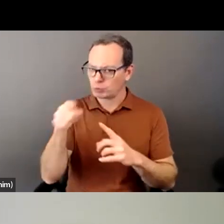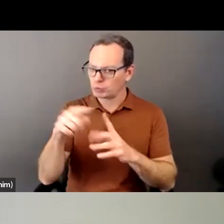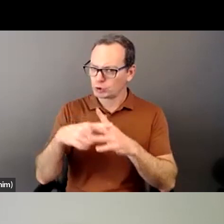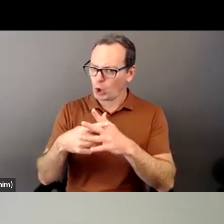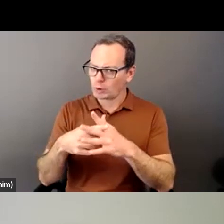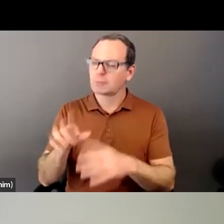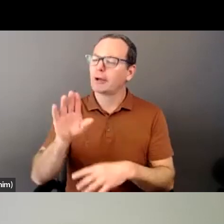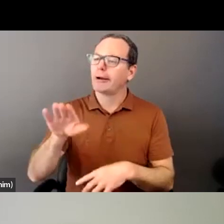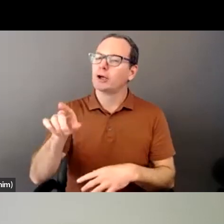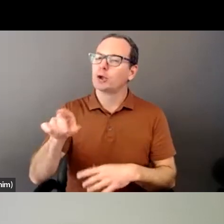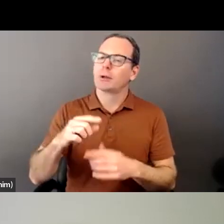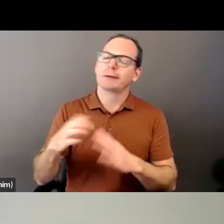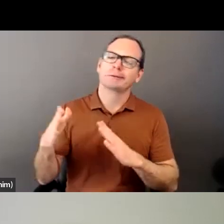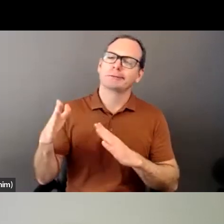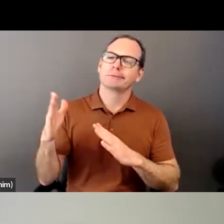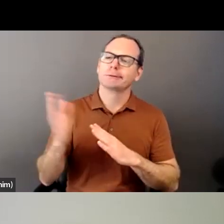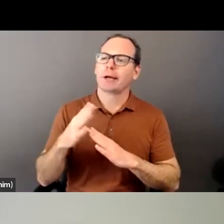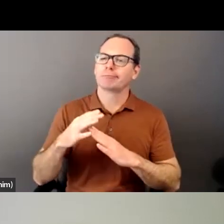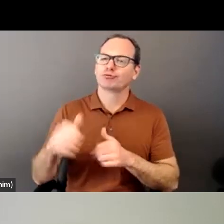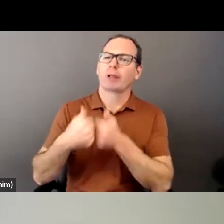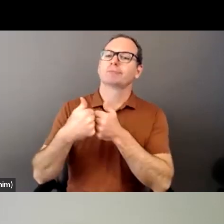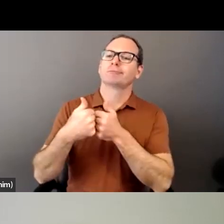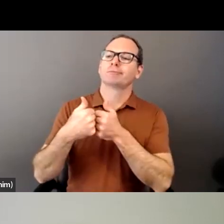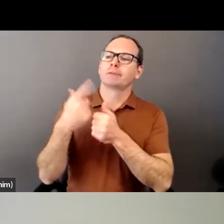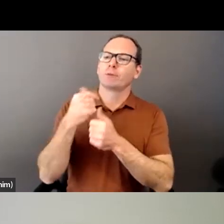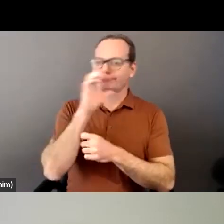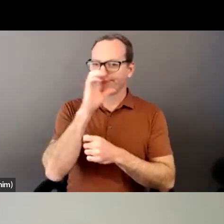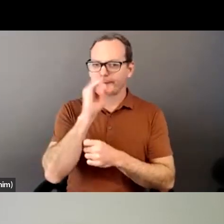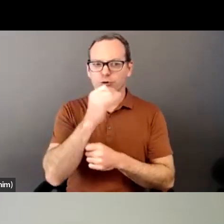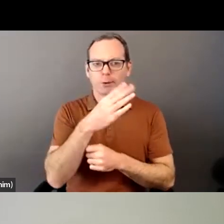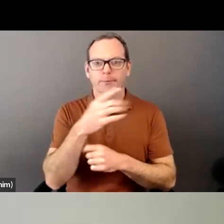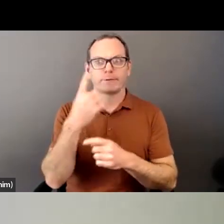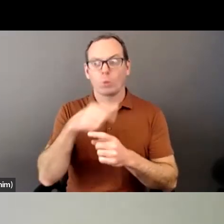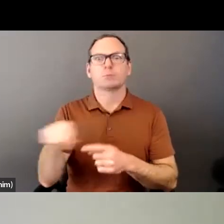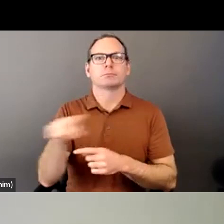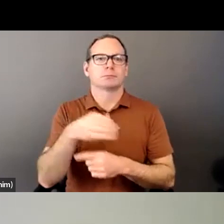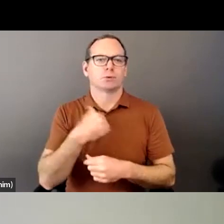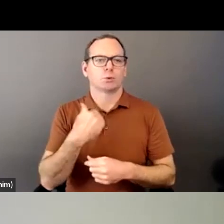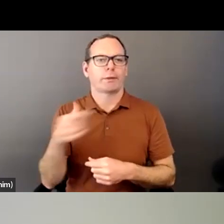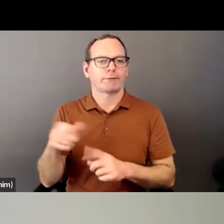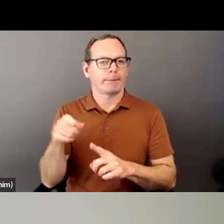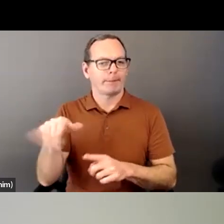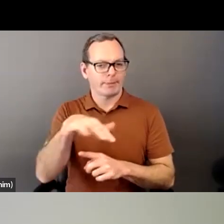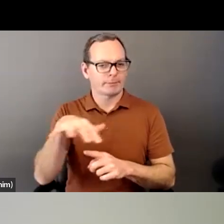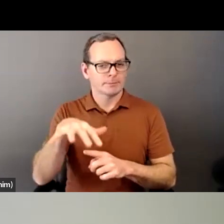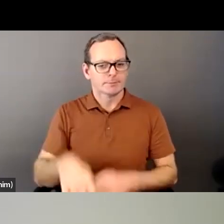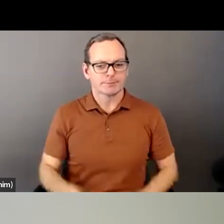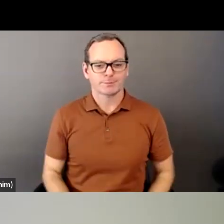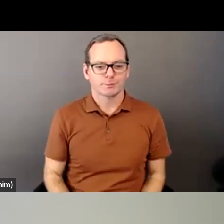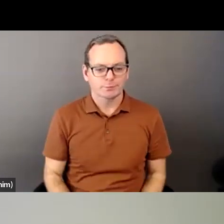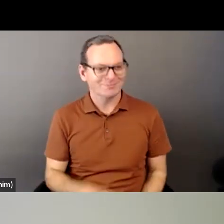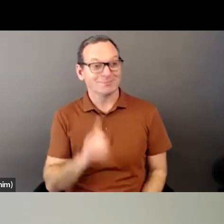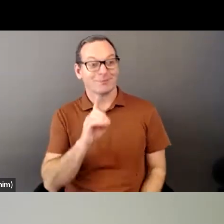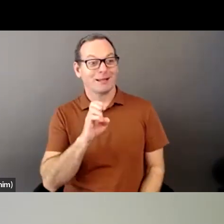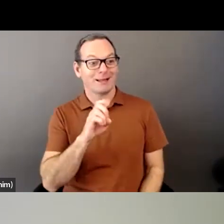ask you, Delaney, what would you say are some of the difficult parts of getting employment for the youth you supported? Yeah, well, it was nice to have you